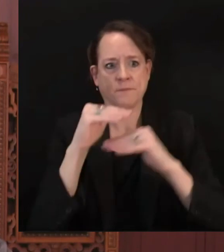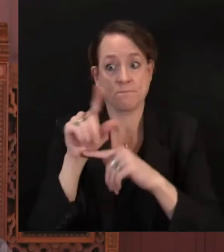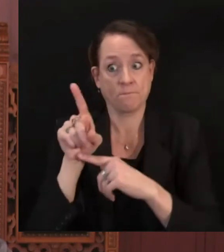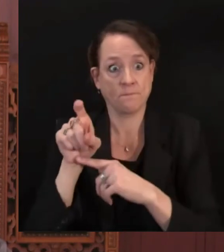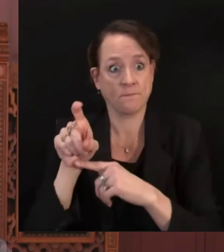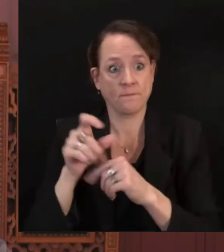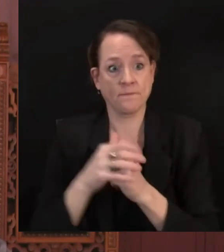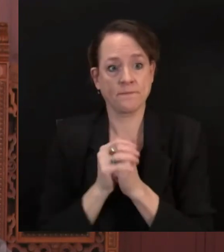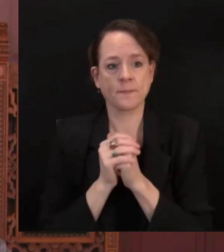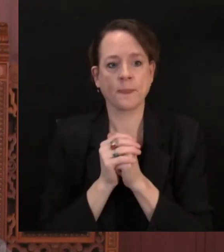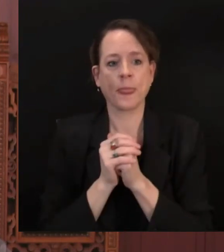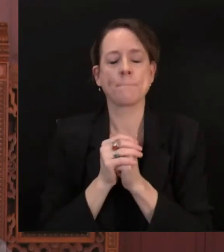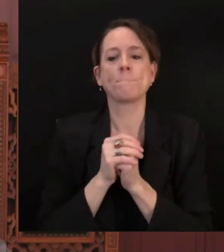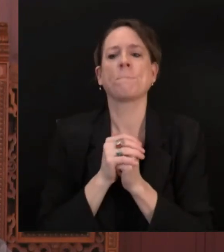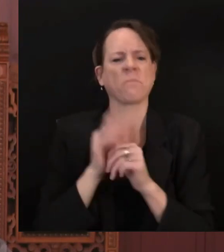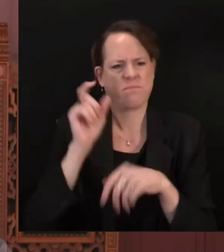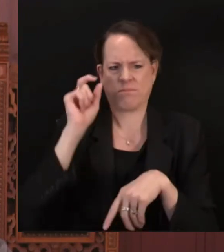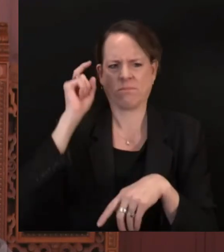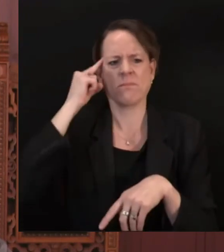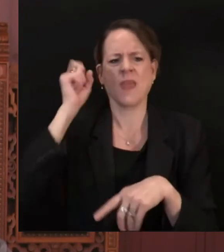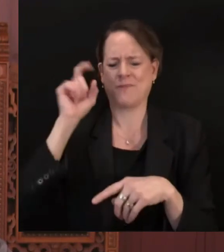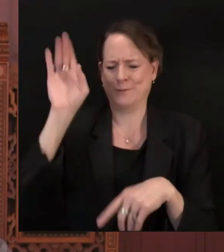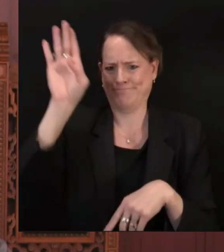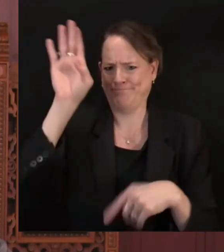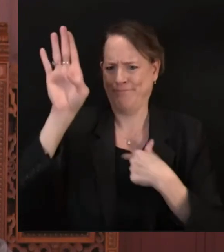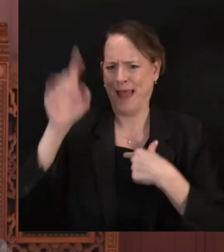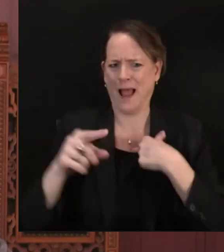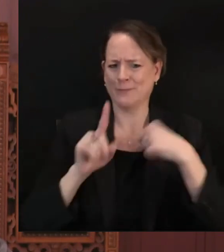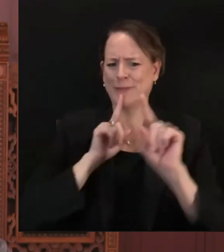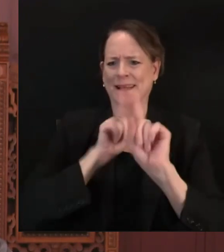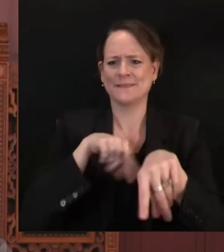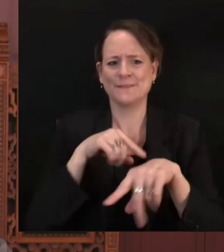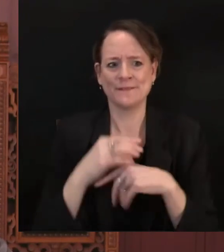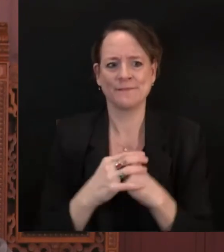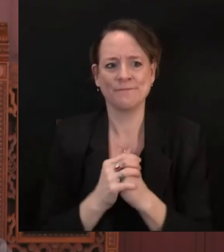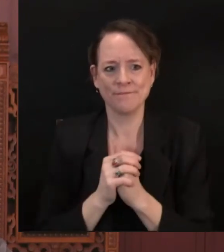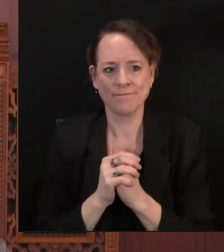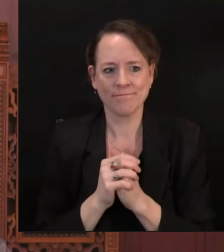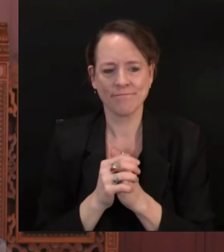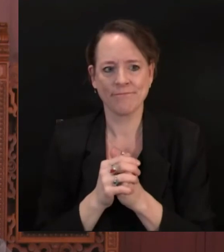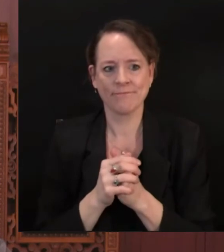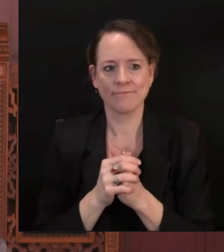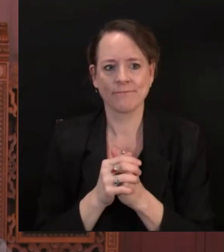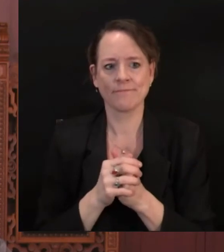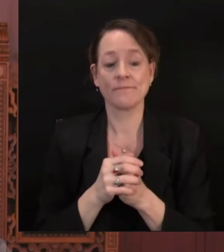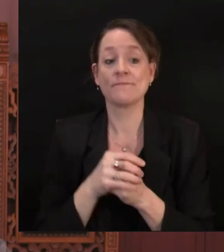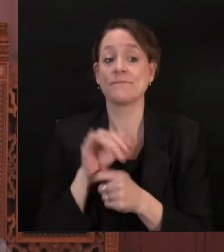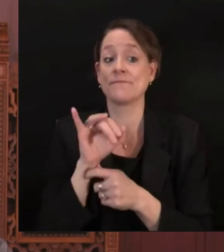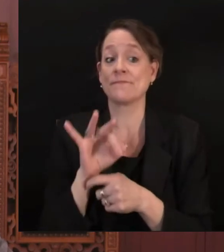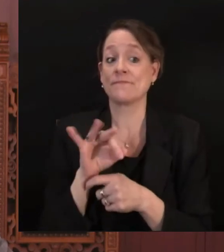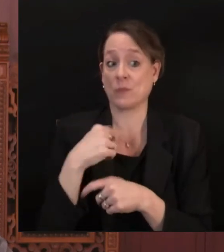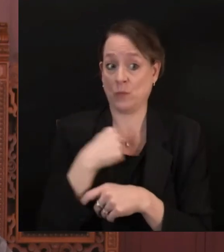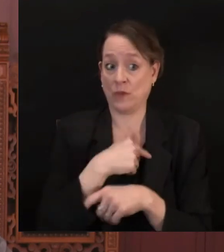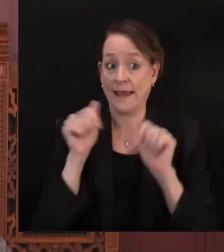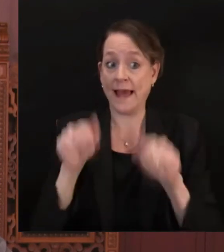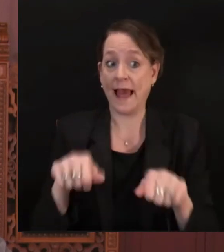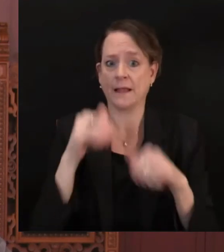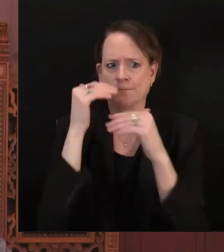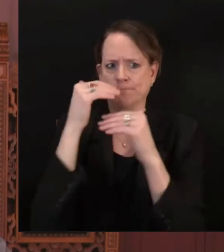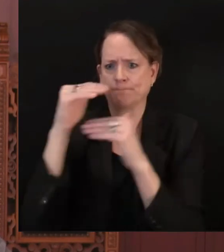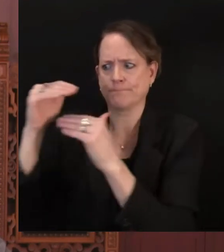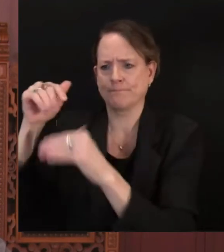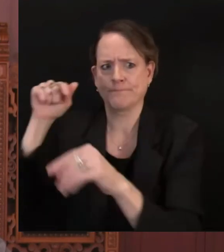had the opportunity to use mitigation, especially around mass gatherings of